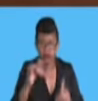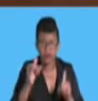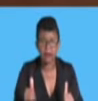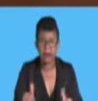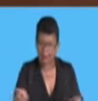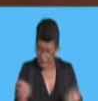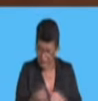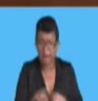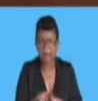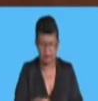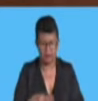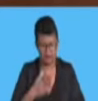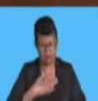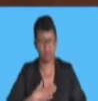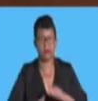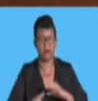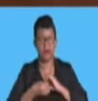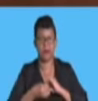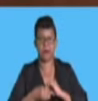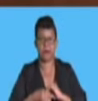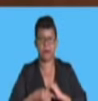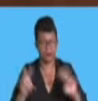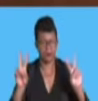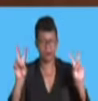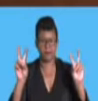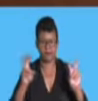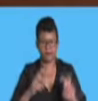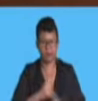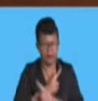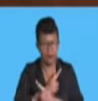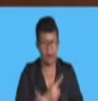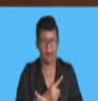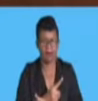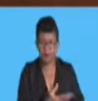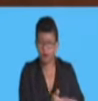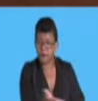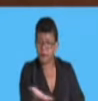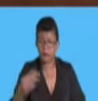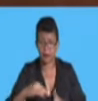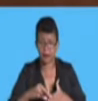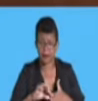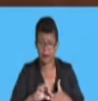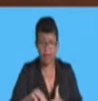with my own motto of doing good to all with malice towards none.